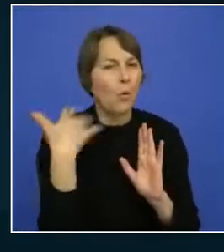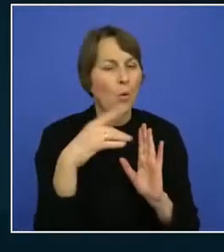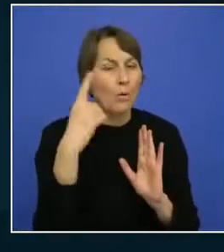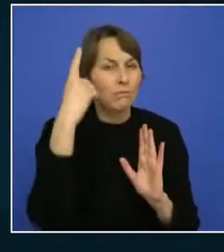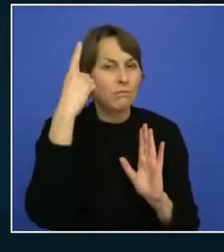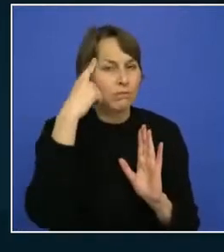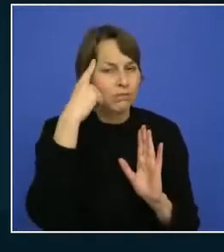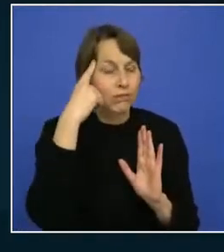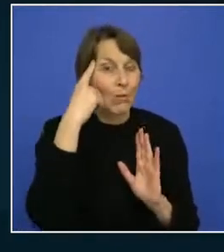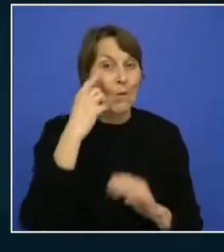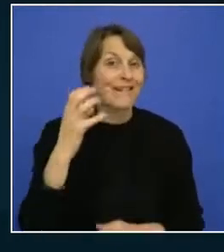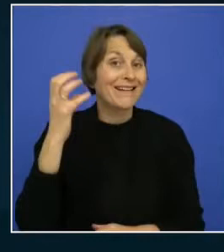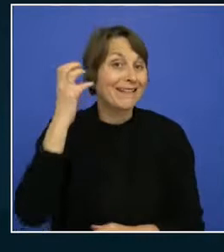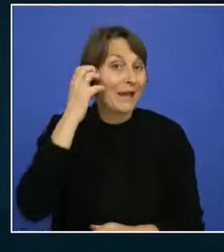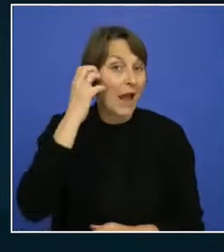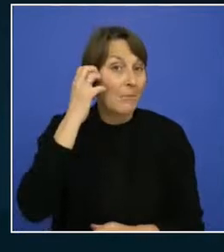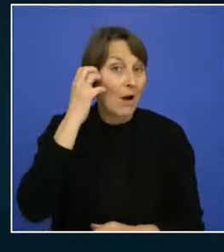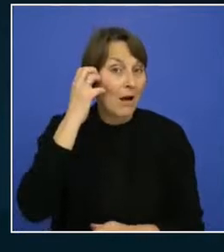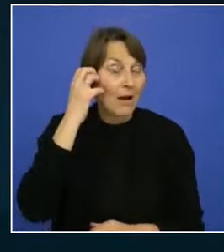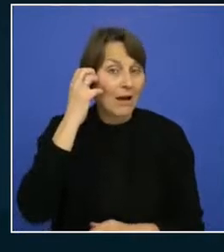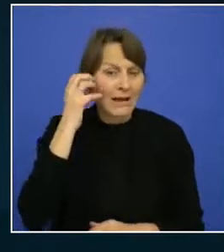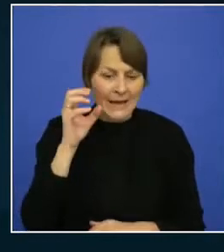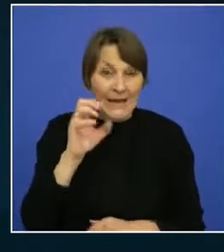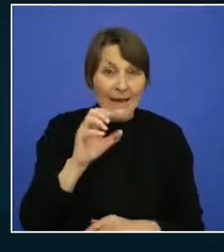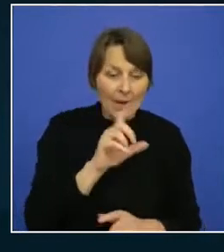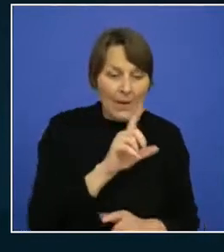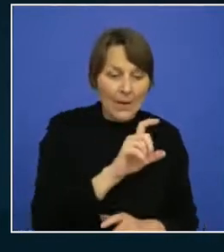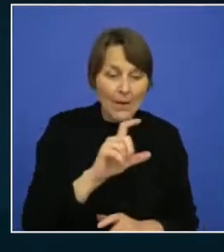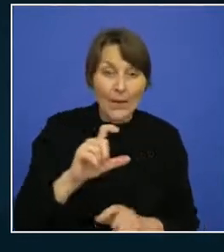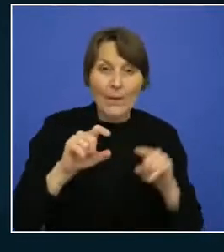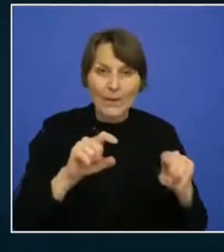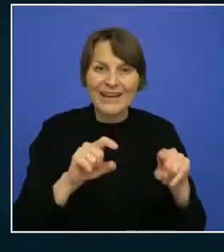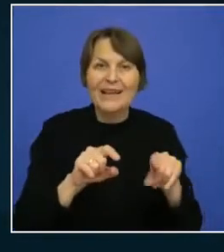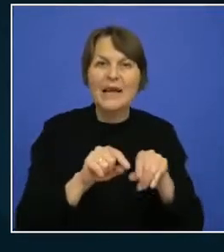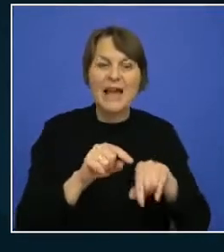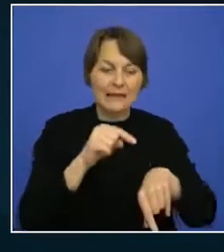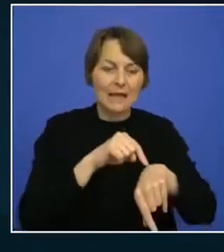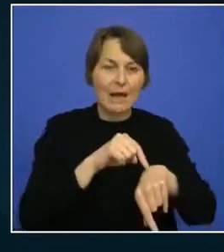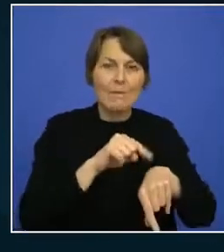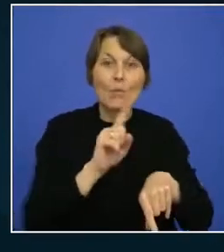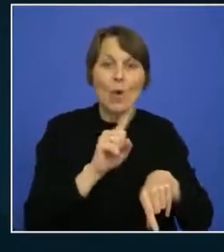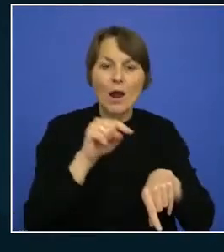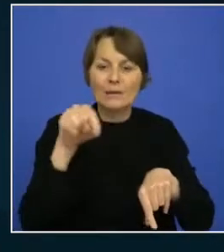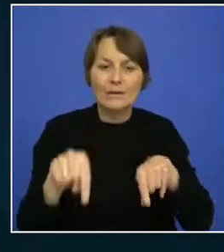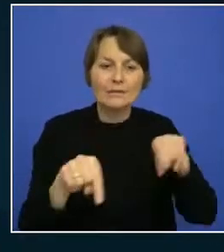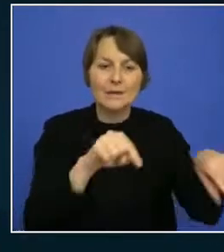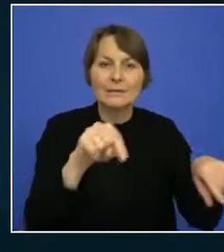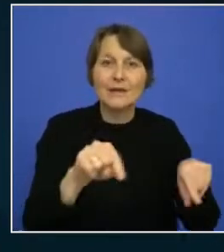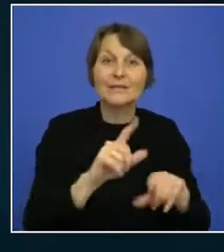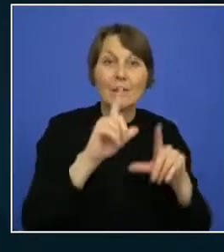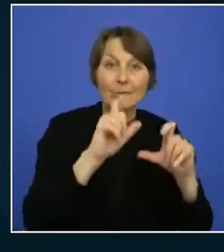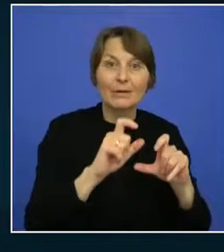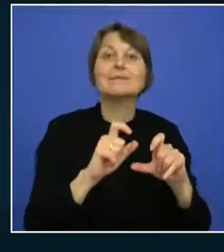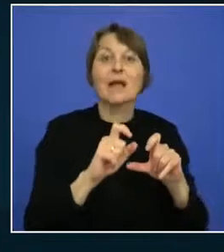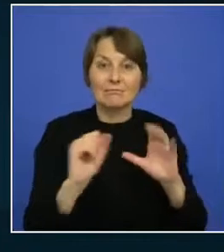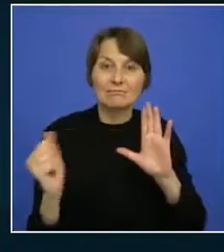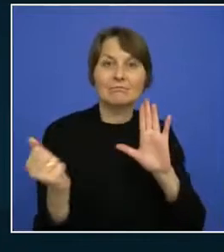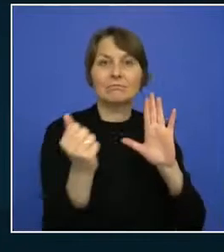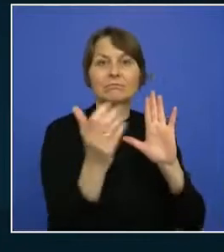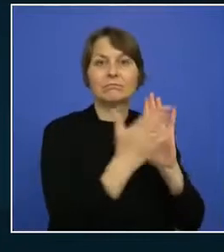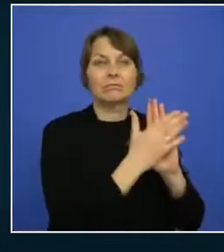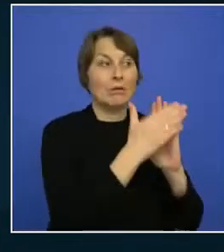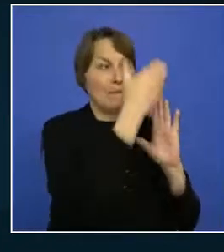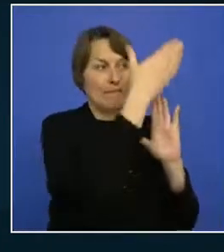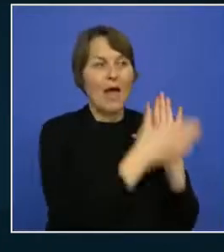using the metadata and then putting it on a map. So if you have different use cases, you can use his work to help your